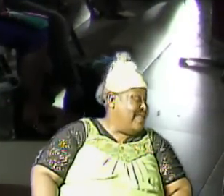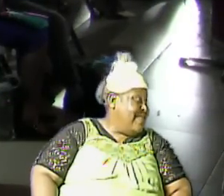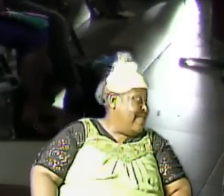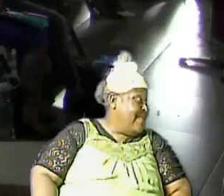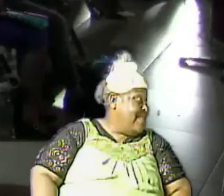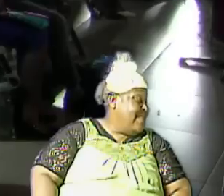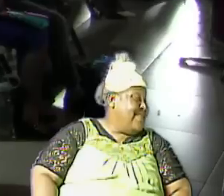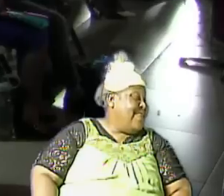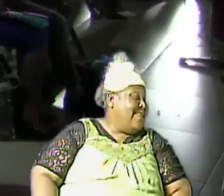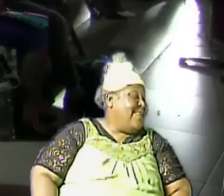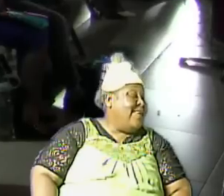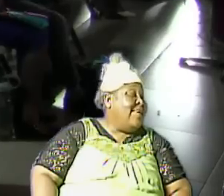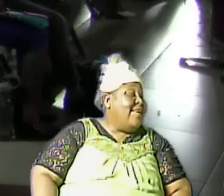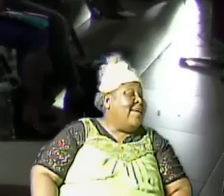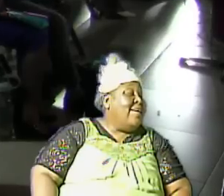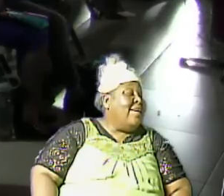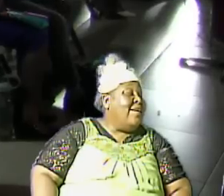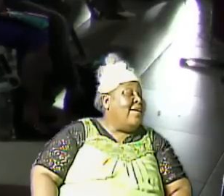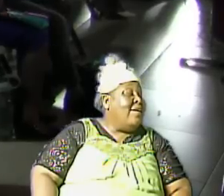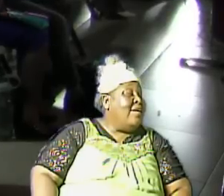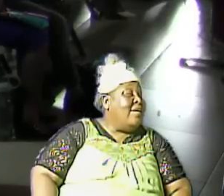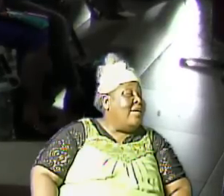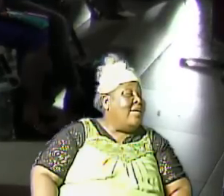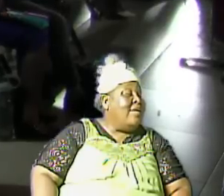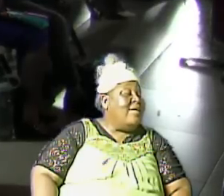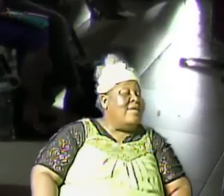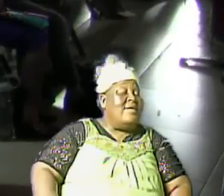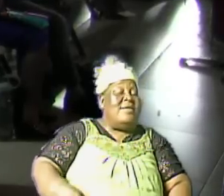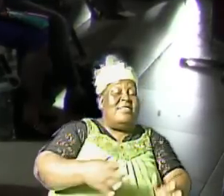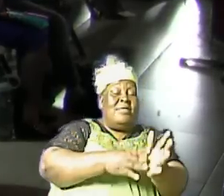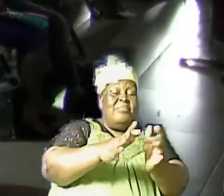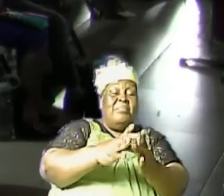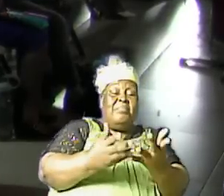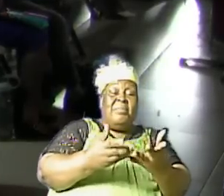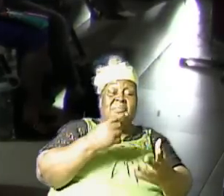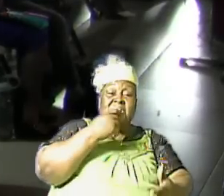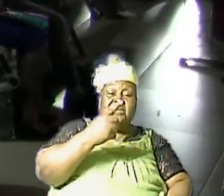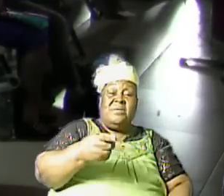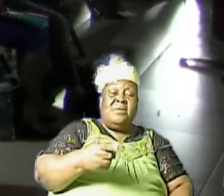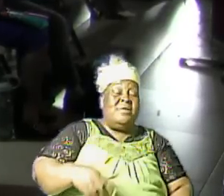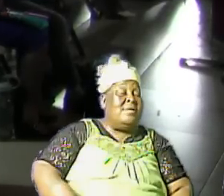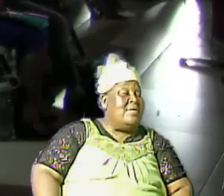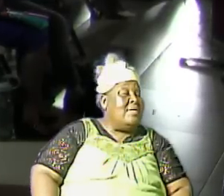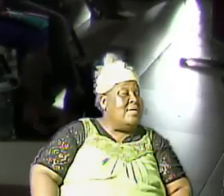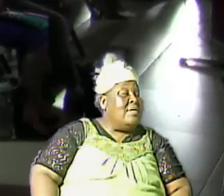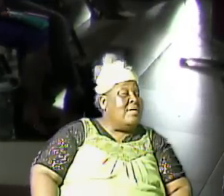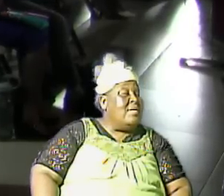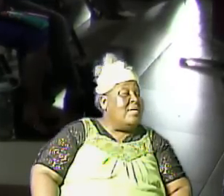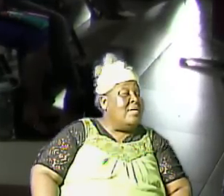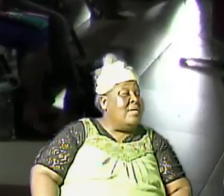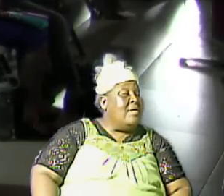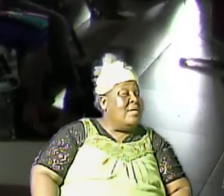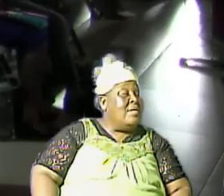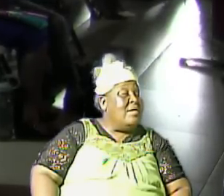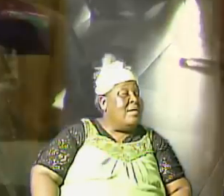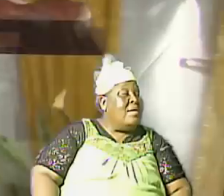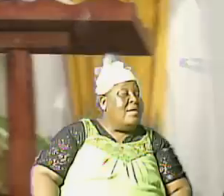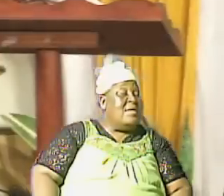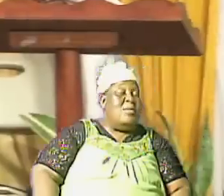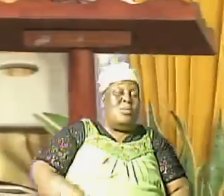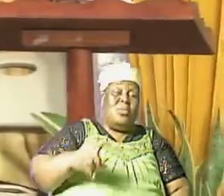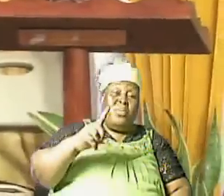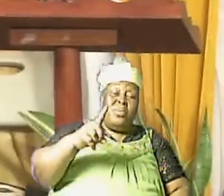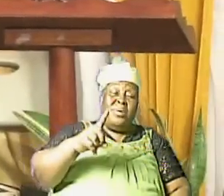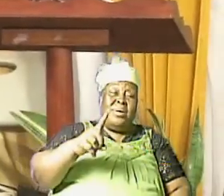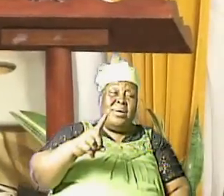Let me just wrap it up. The scripture said, one of the